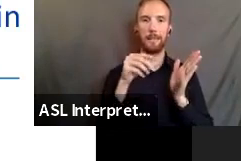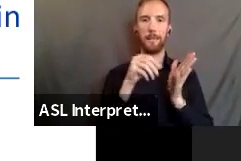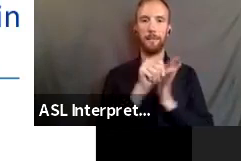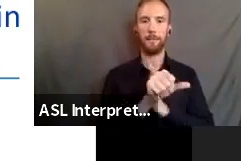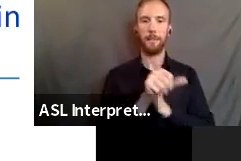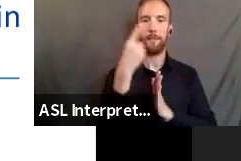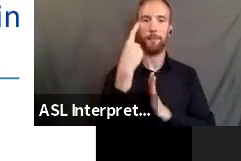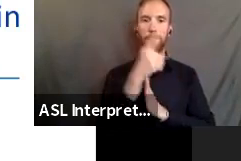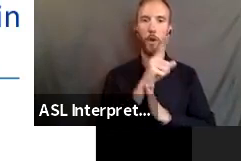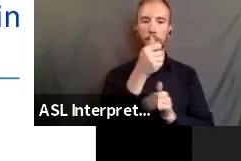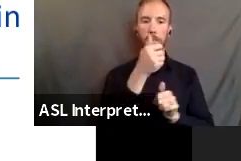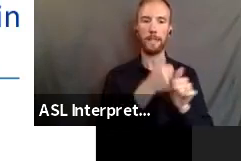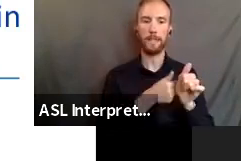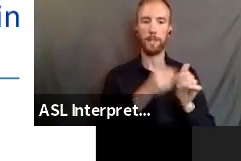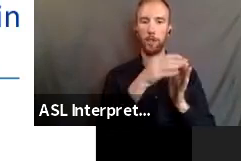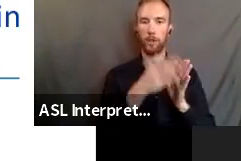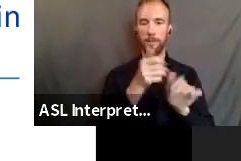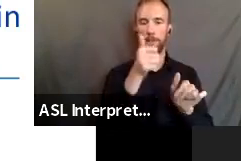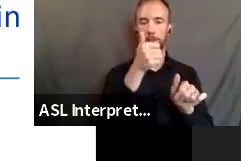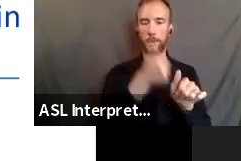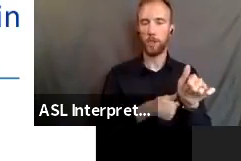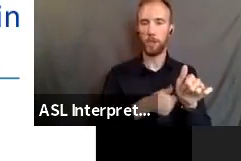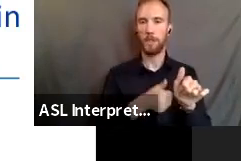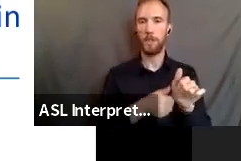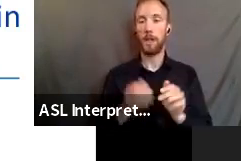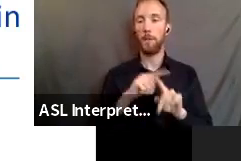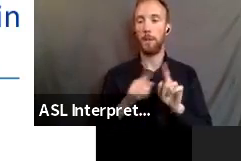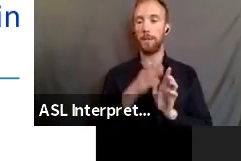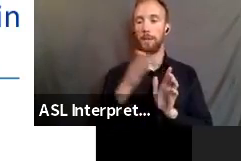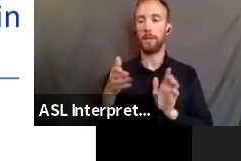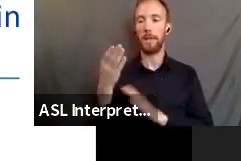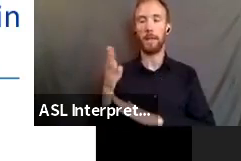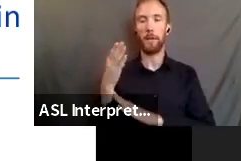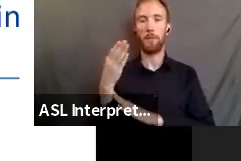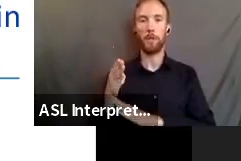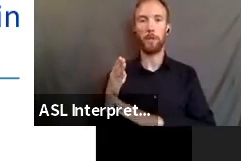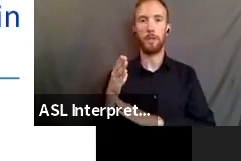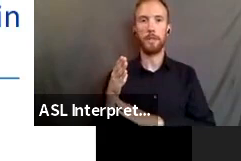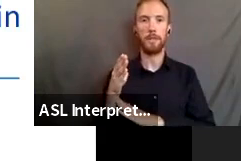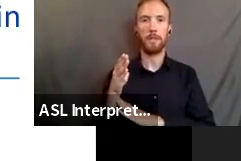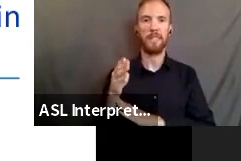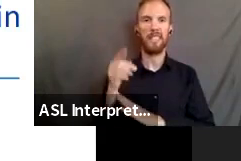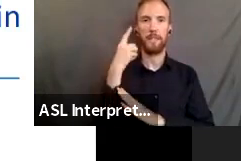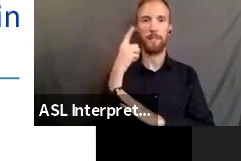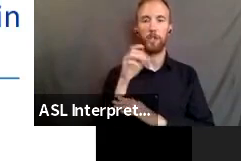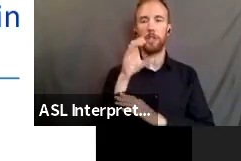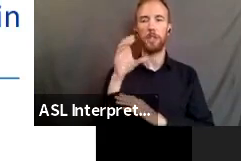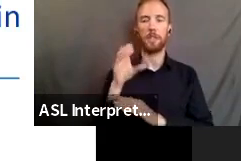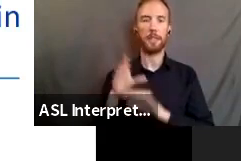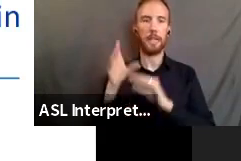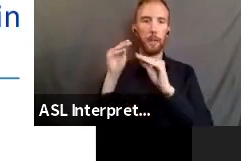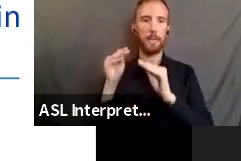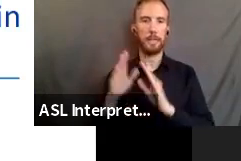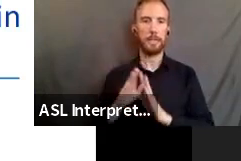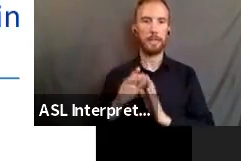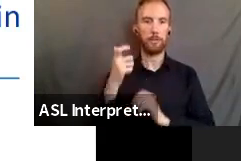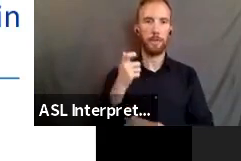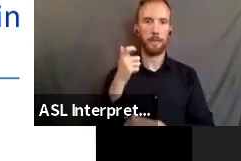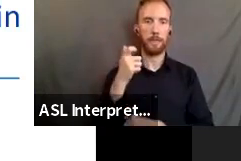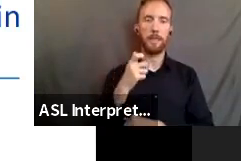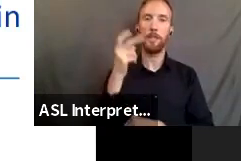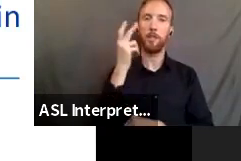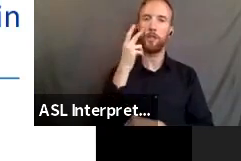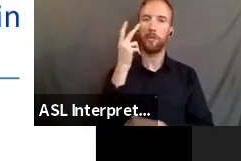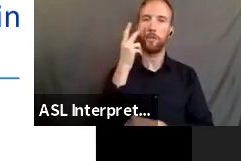chicago while the blue bars represent state funding per student for chicago teacher pensions as you can see as there has been